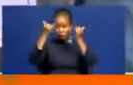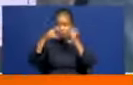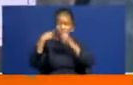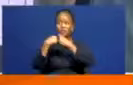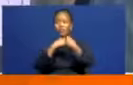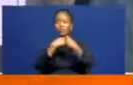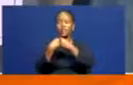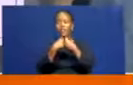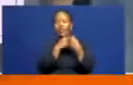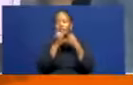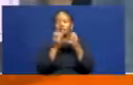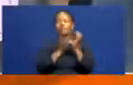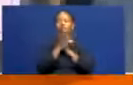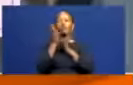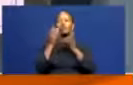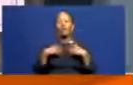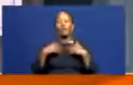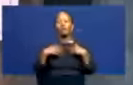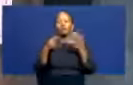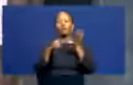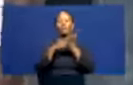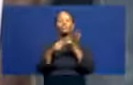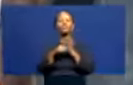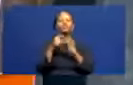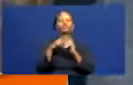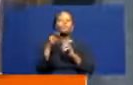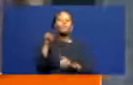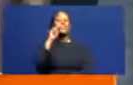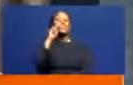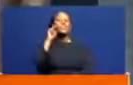Chodiga Technologies, Nigeria.